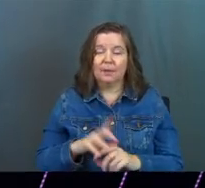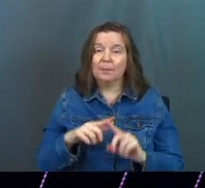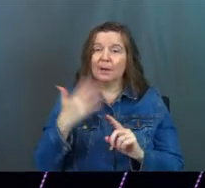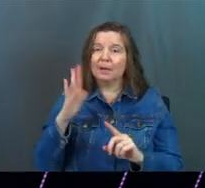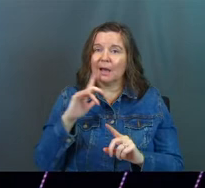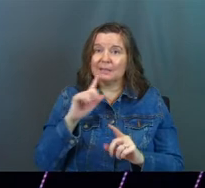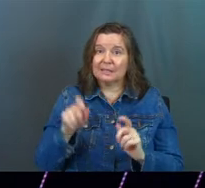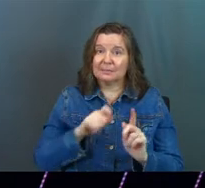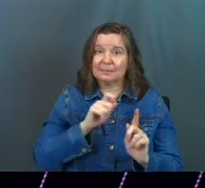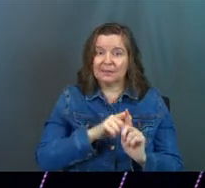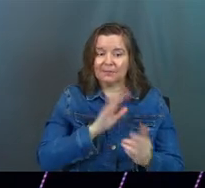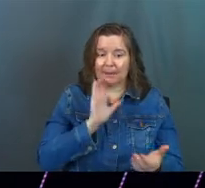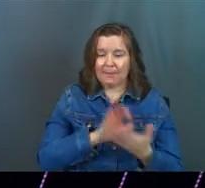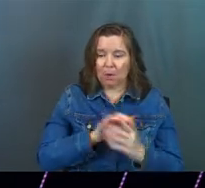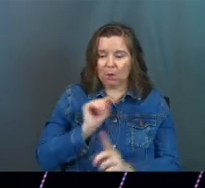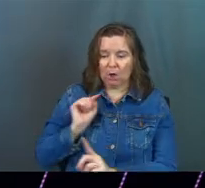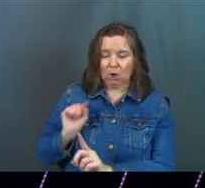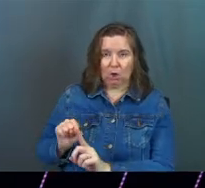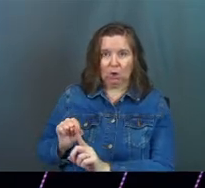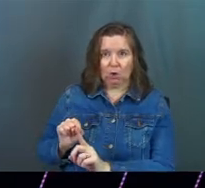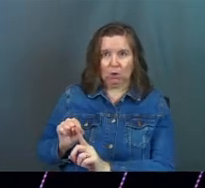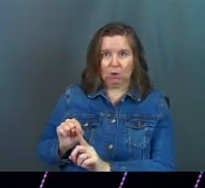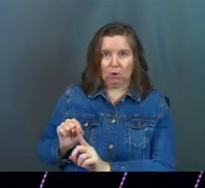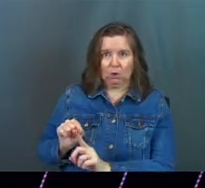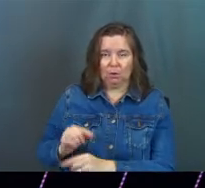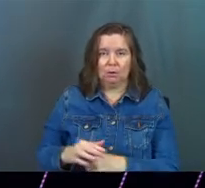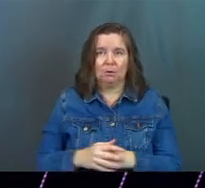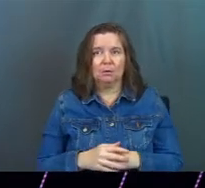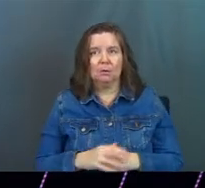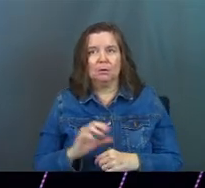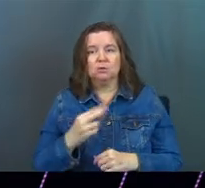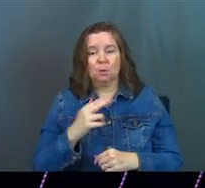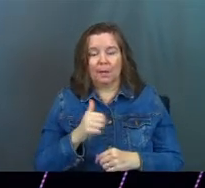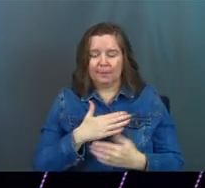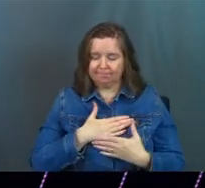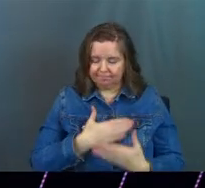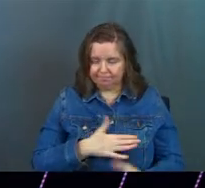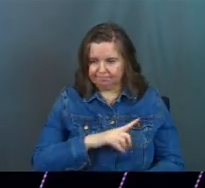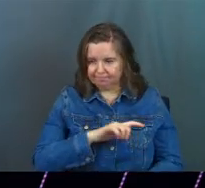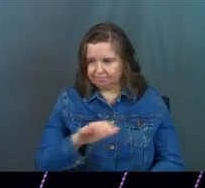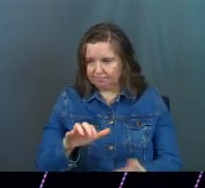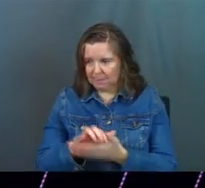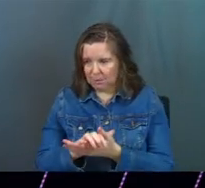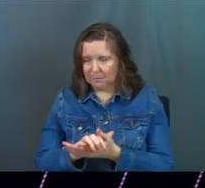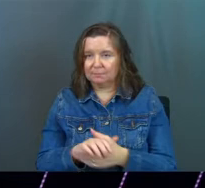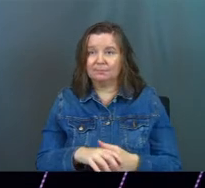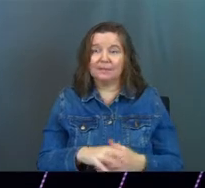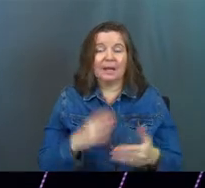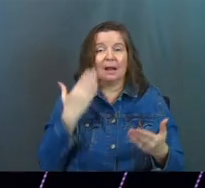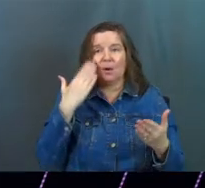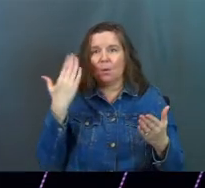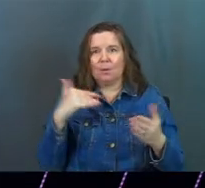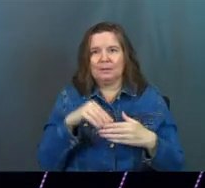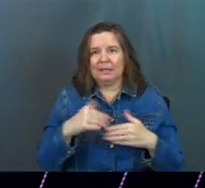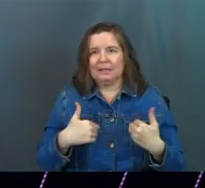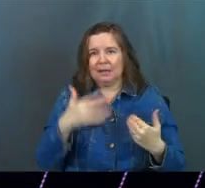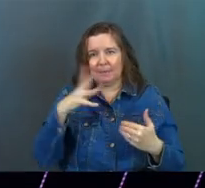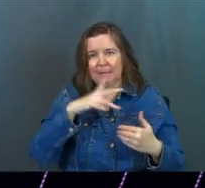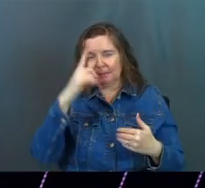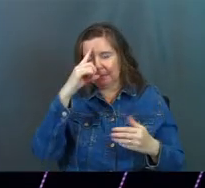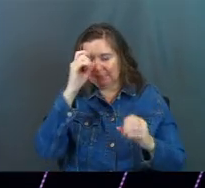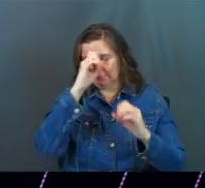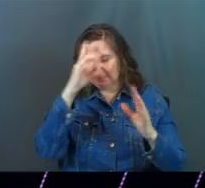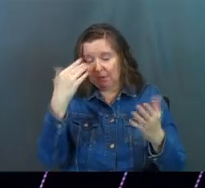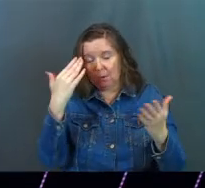But God said specifically, marry her. And so Hosea does. I mean, I don't know what's in the young man's